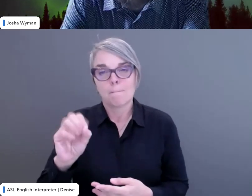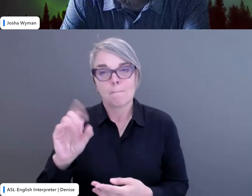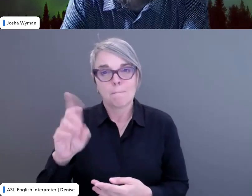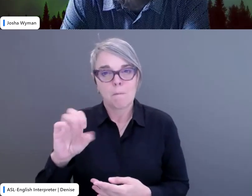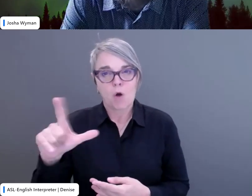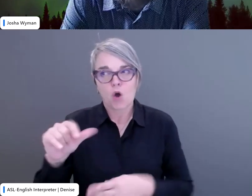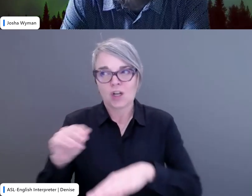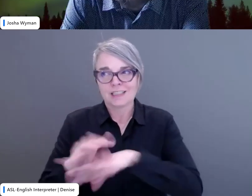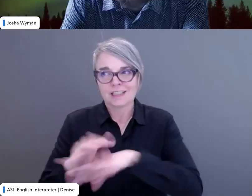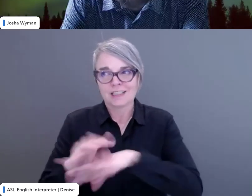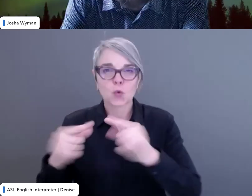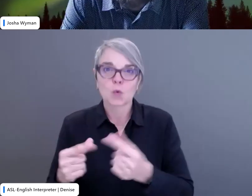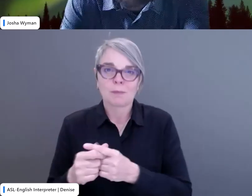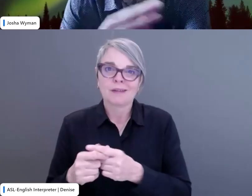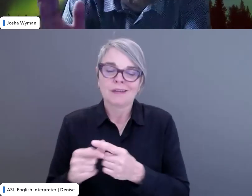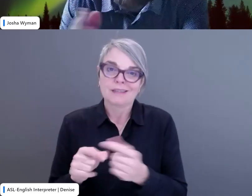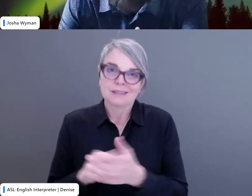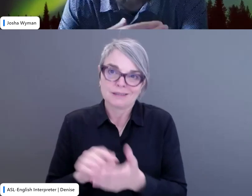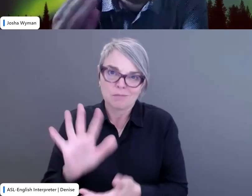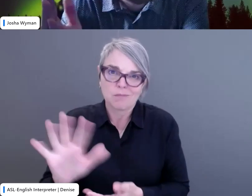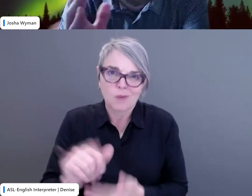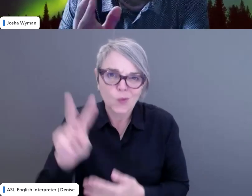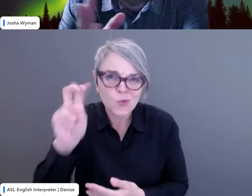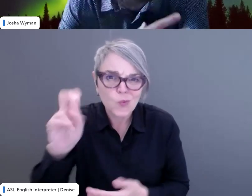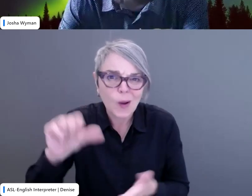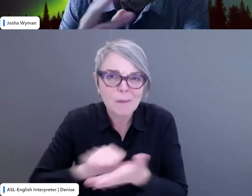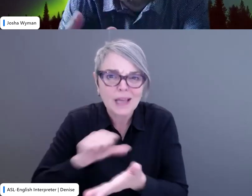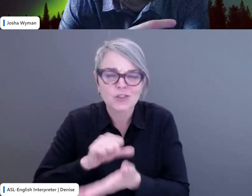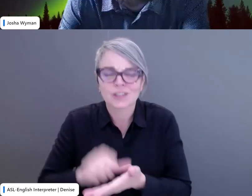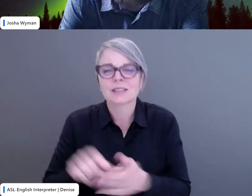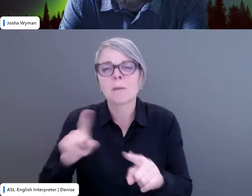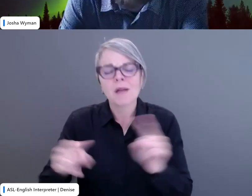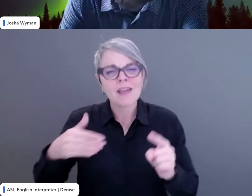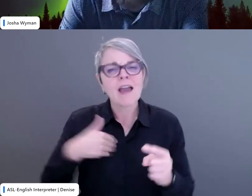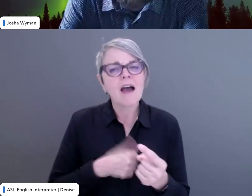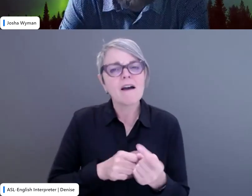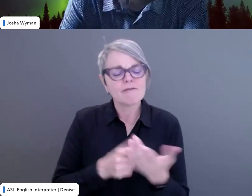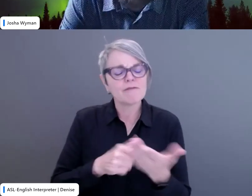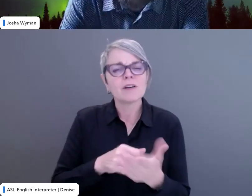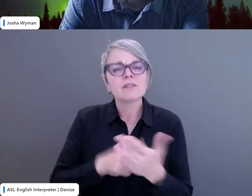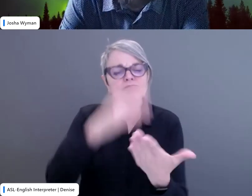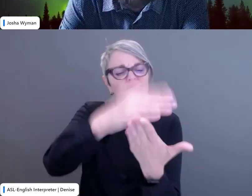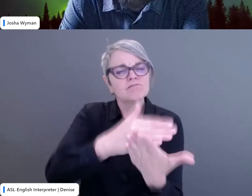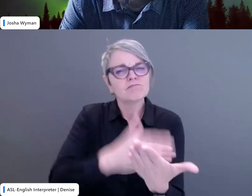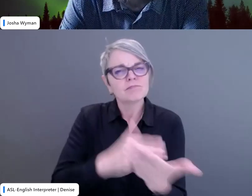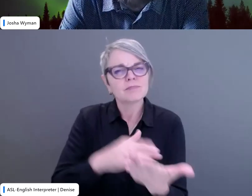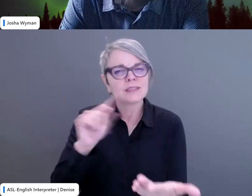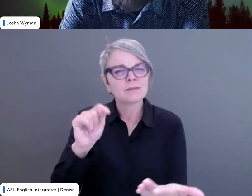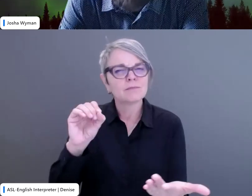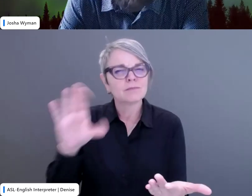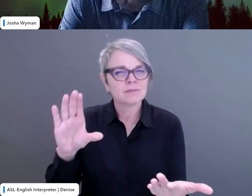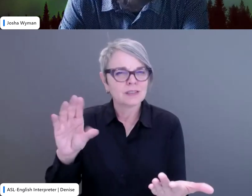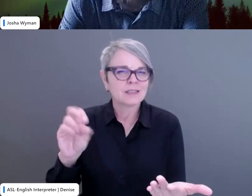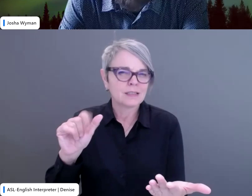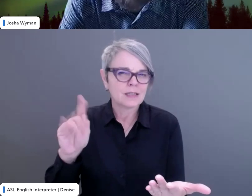like 200 pages, but they do give like a table of contents, and so there's some good valuable information there about